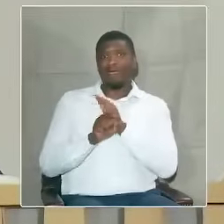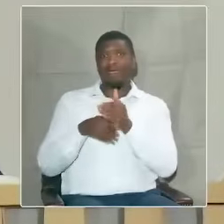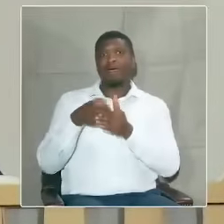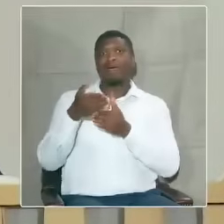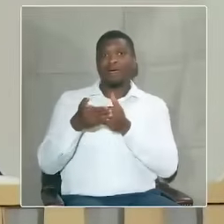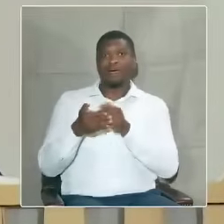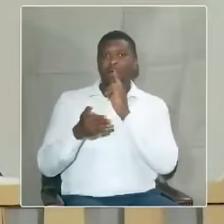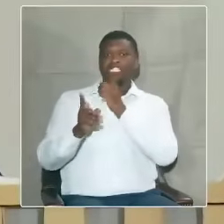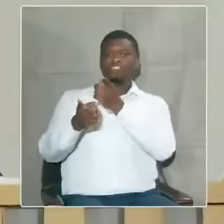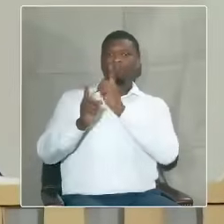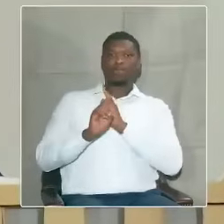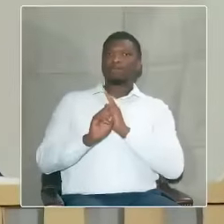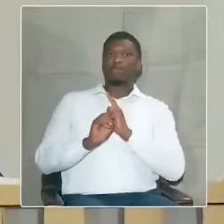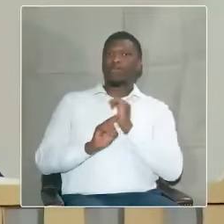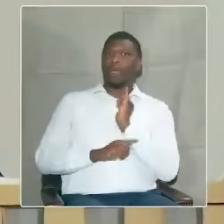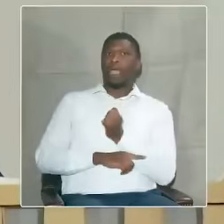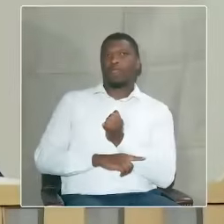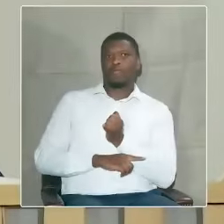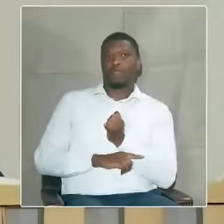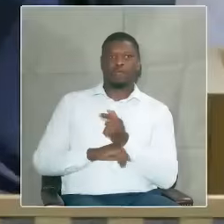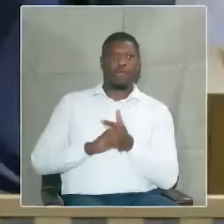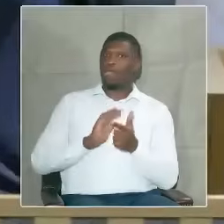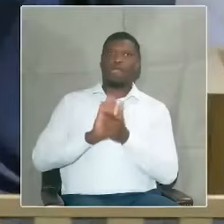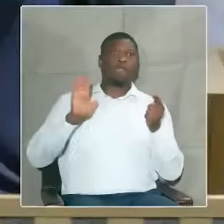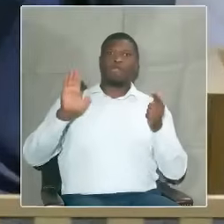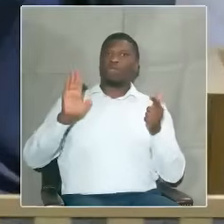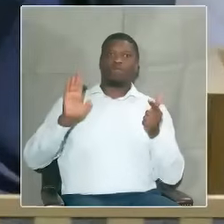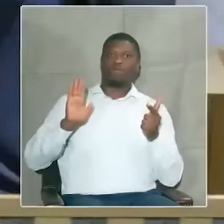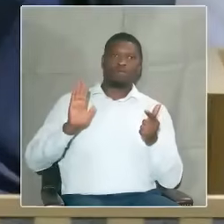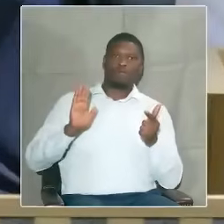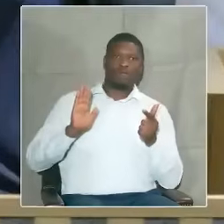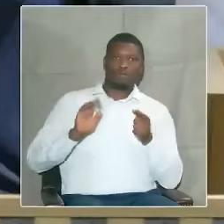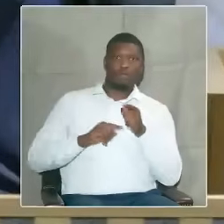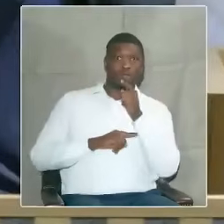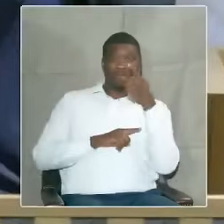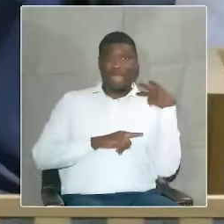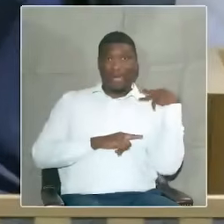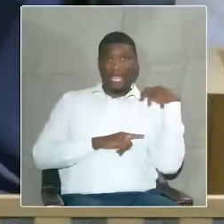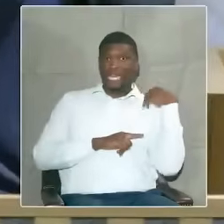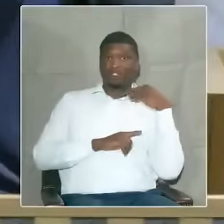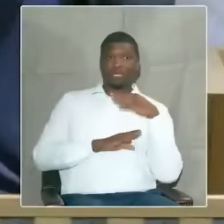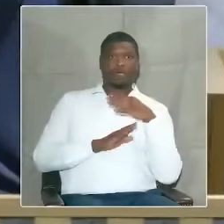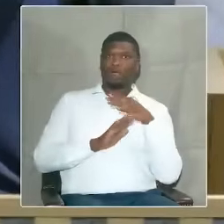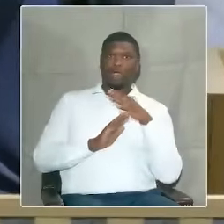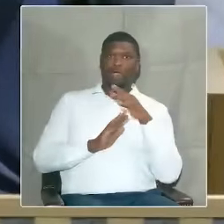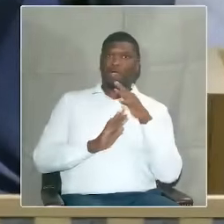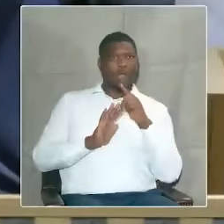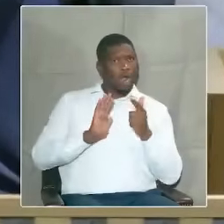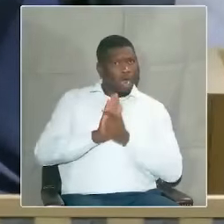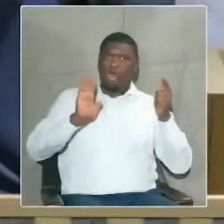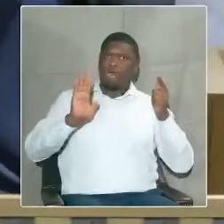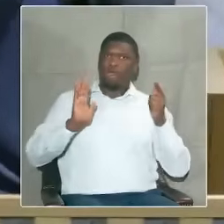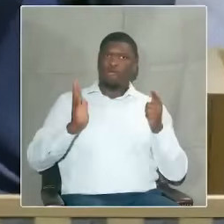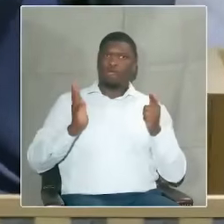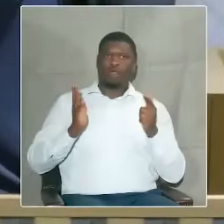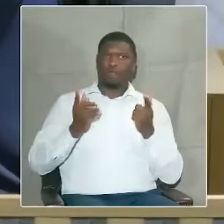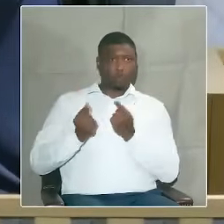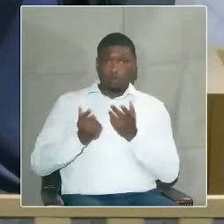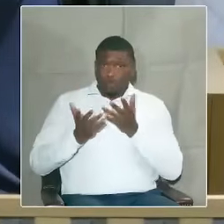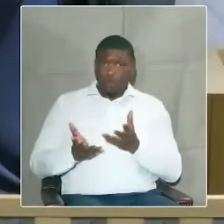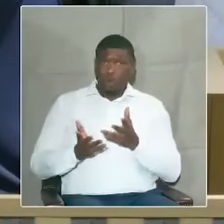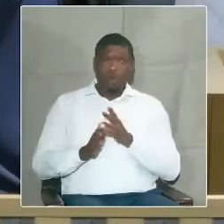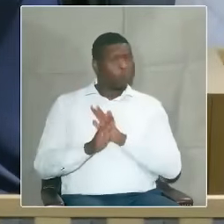was unlawful. The minister was not legally entitled to have given